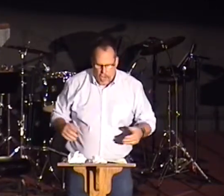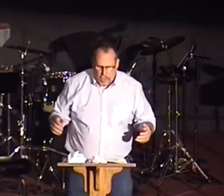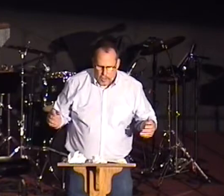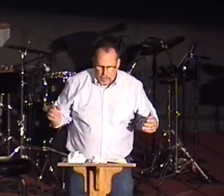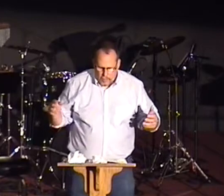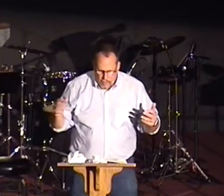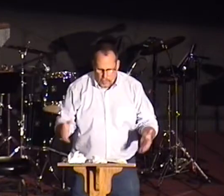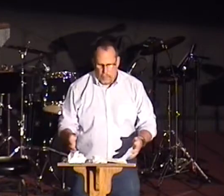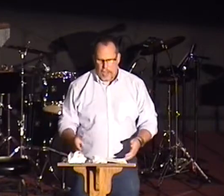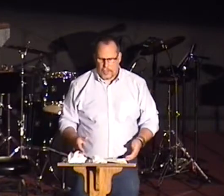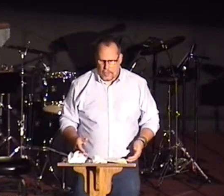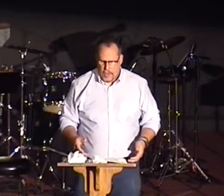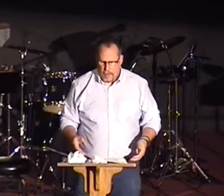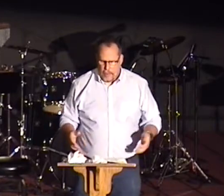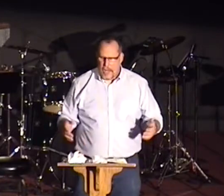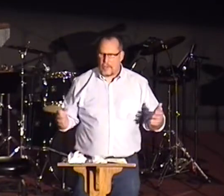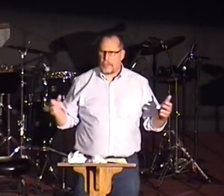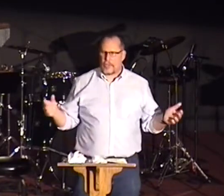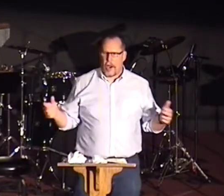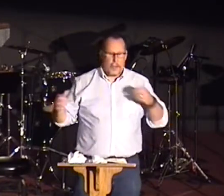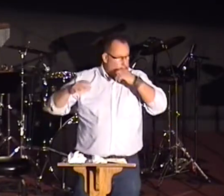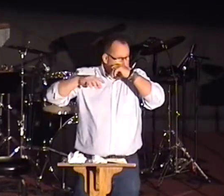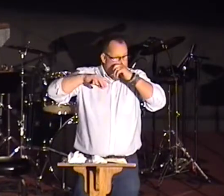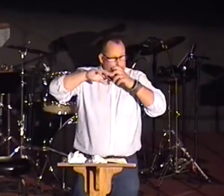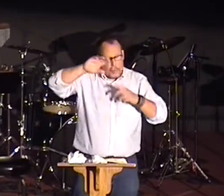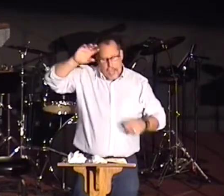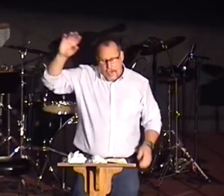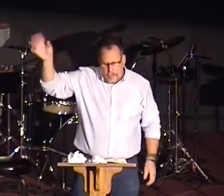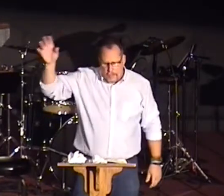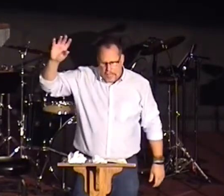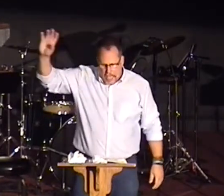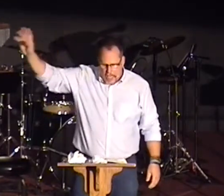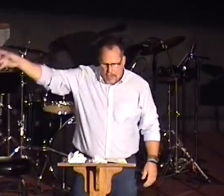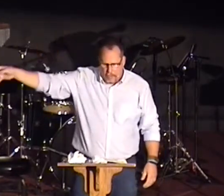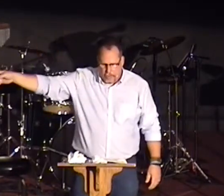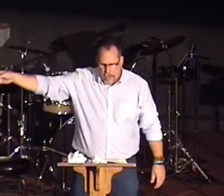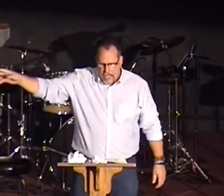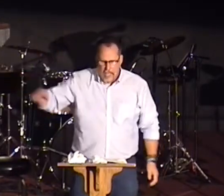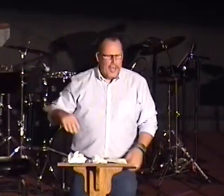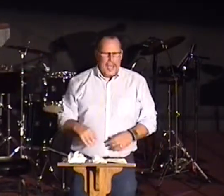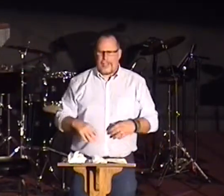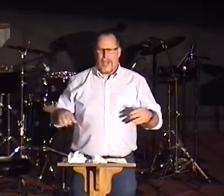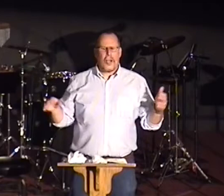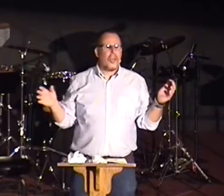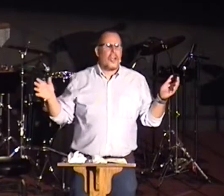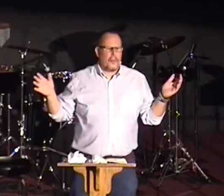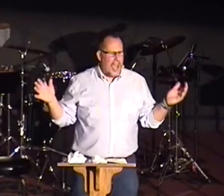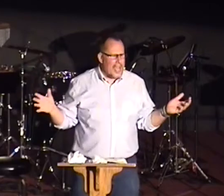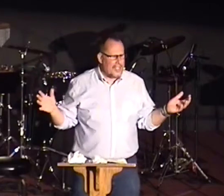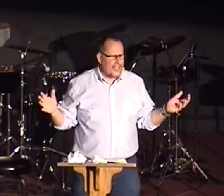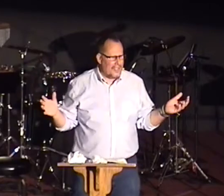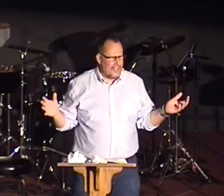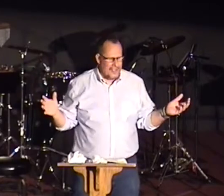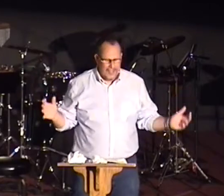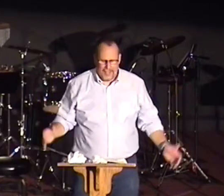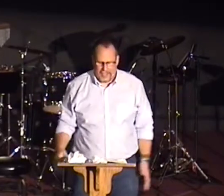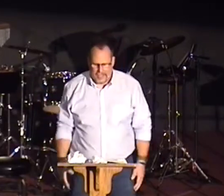the ark were rescued. A brand new start. So you have creation, beginning number three. It's all good, right?